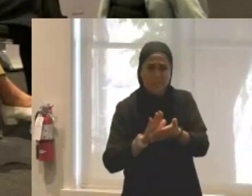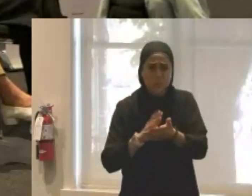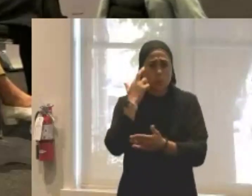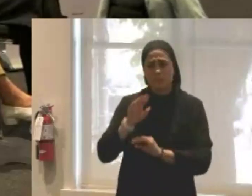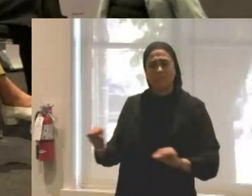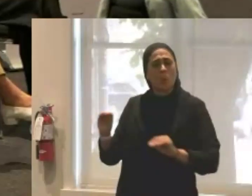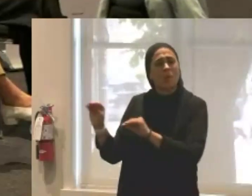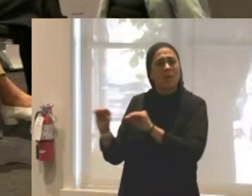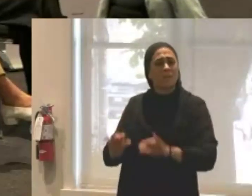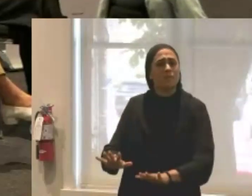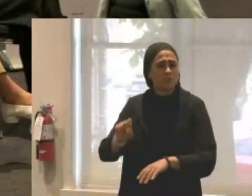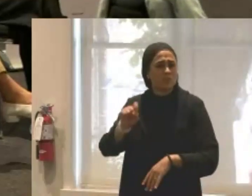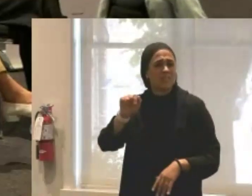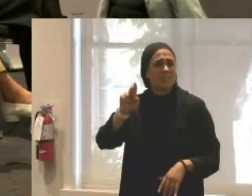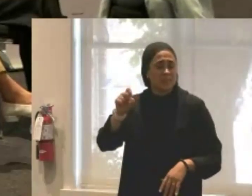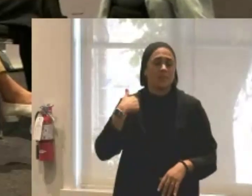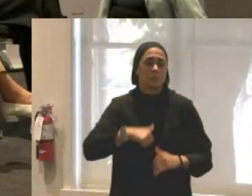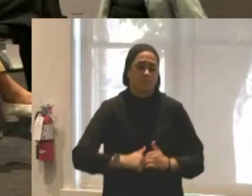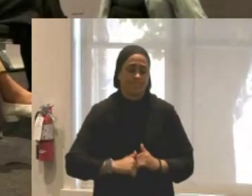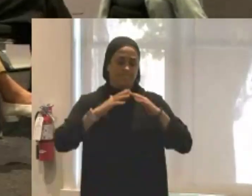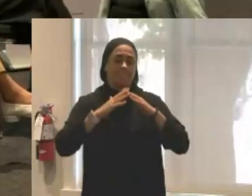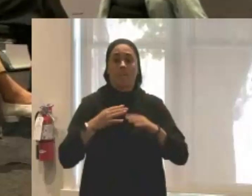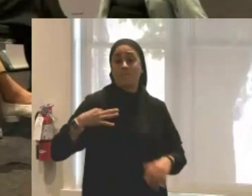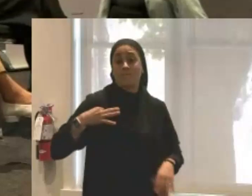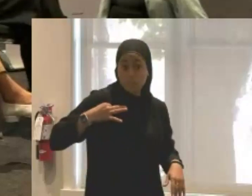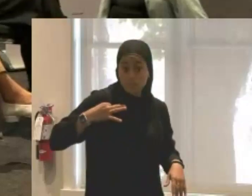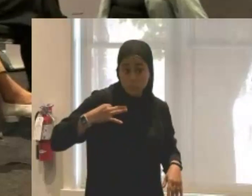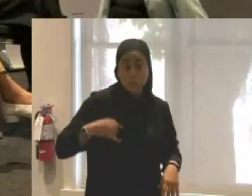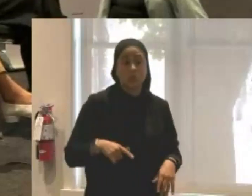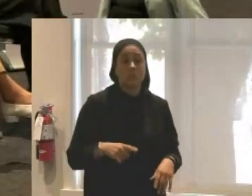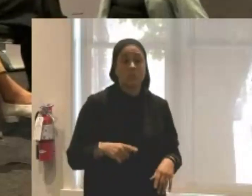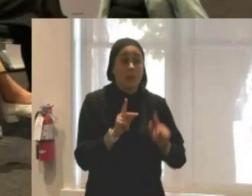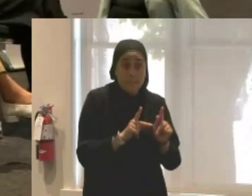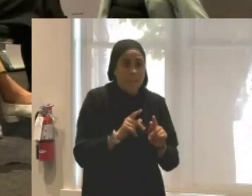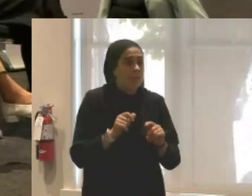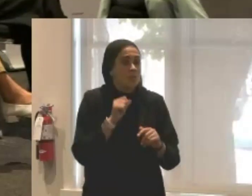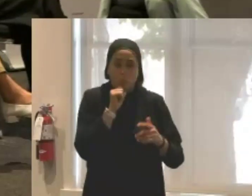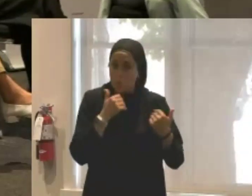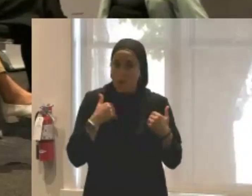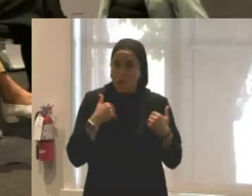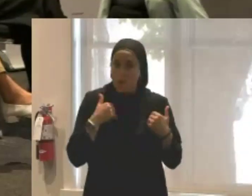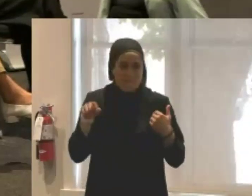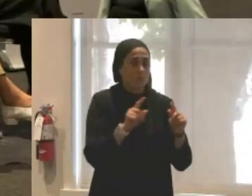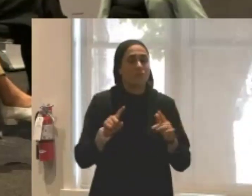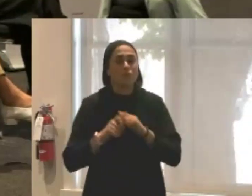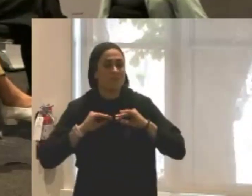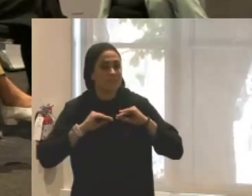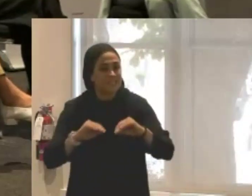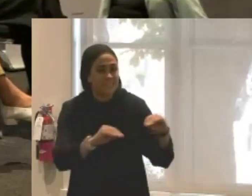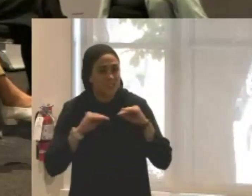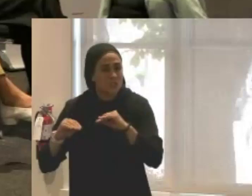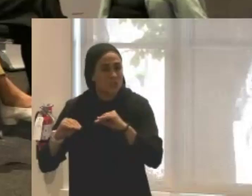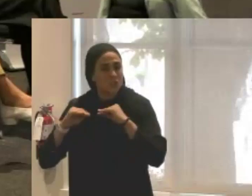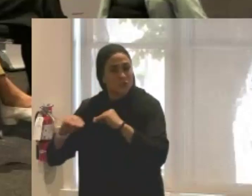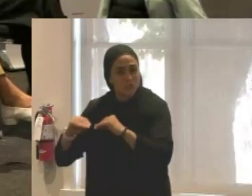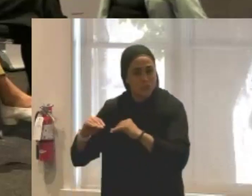response, volunteers of youth themselves, folks who didn't have other opportunities because of their status, started teaching these kids. So we